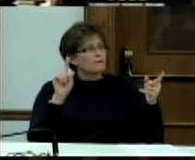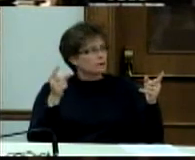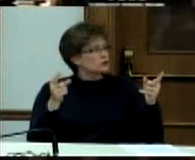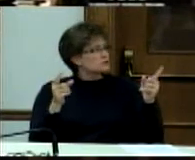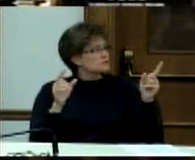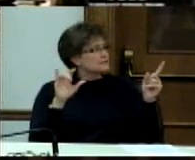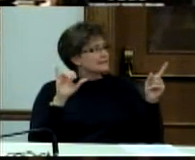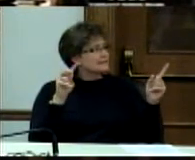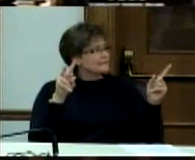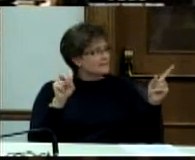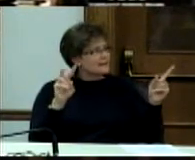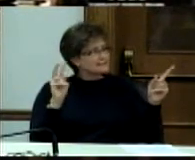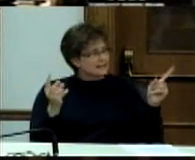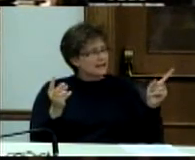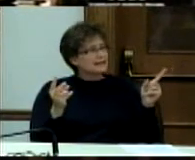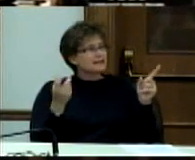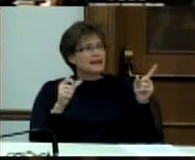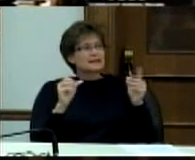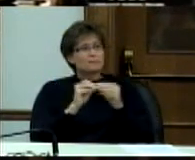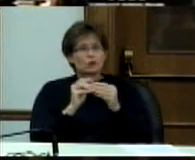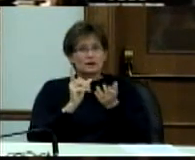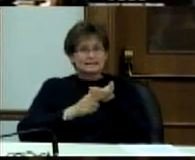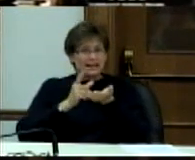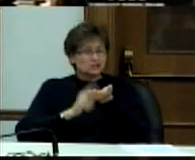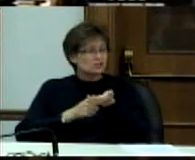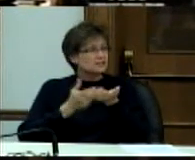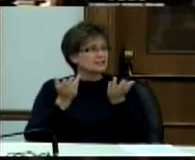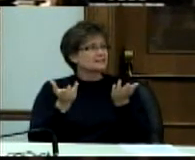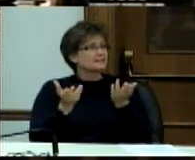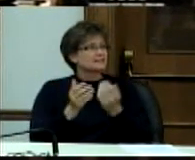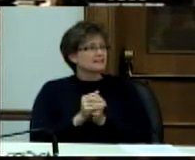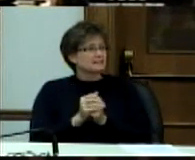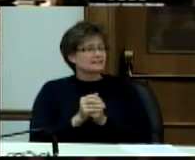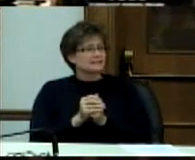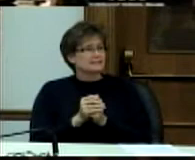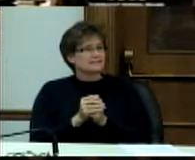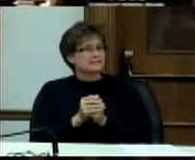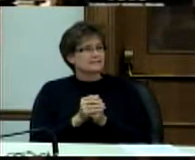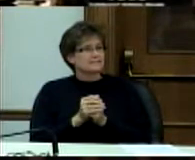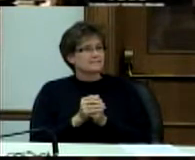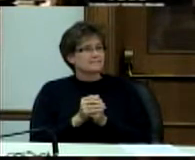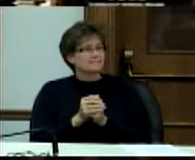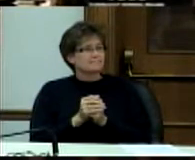Second? A motion and a second to approve. Any further discussion?